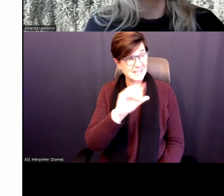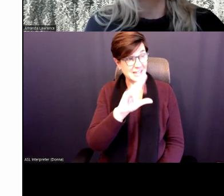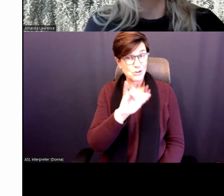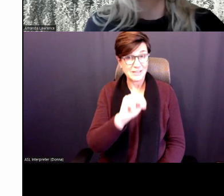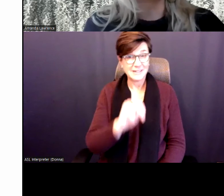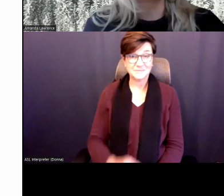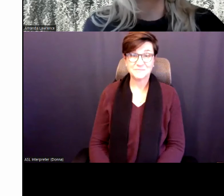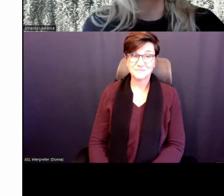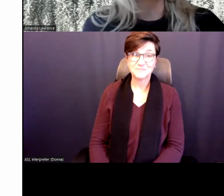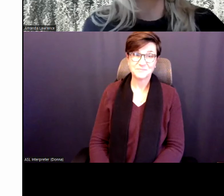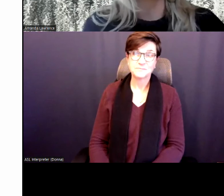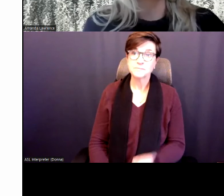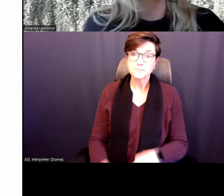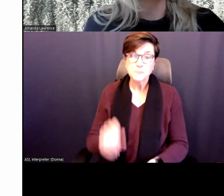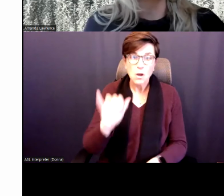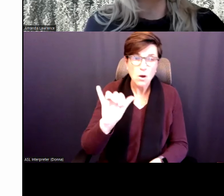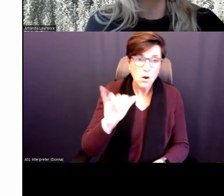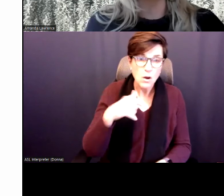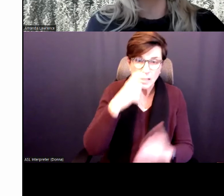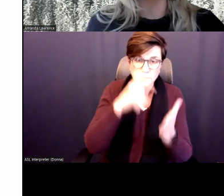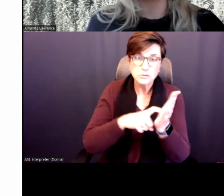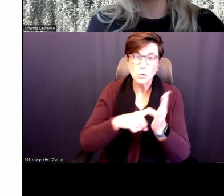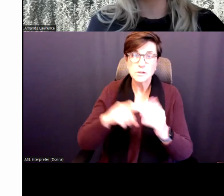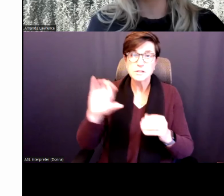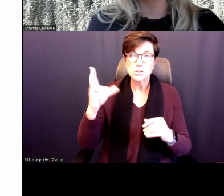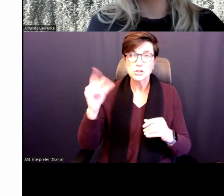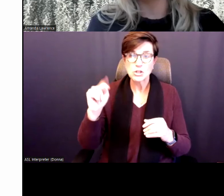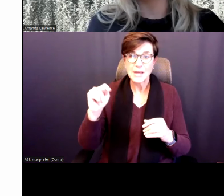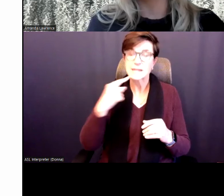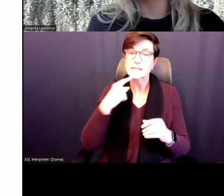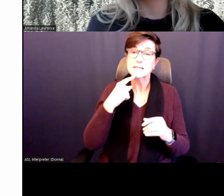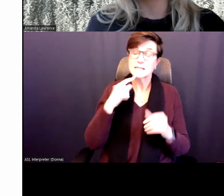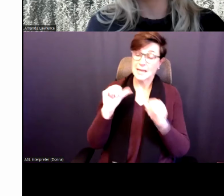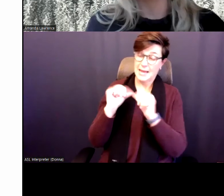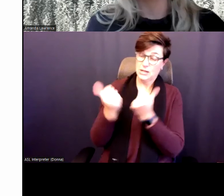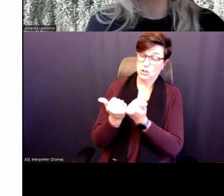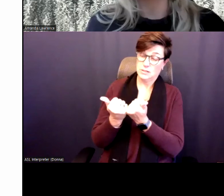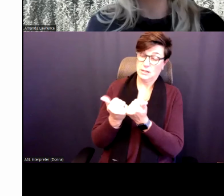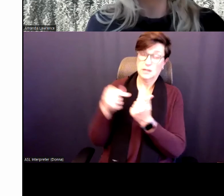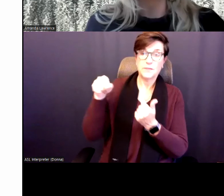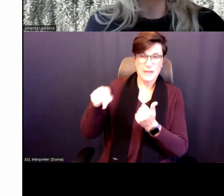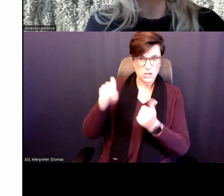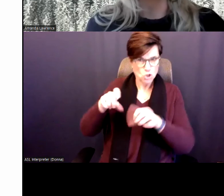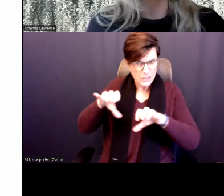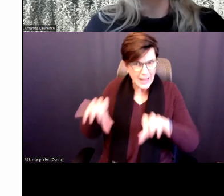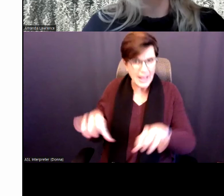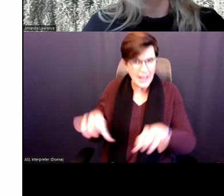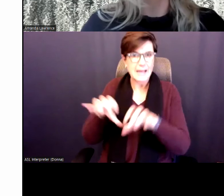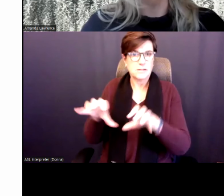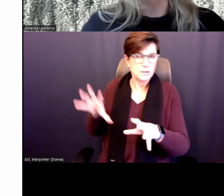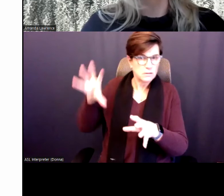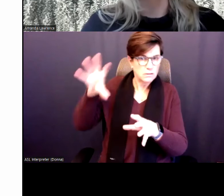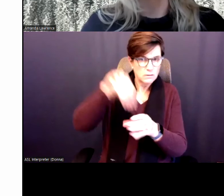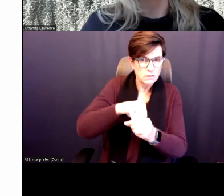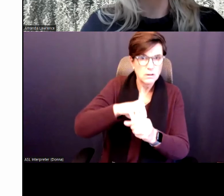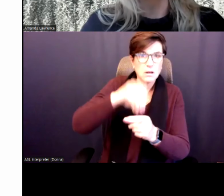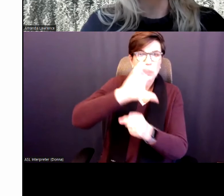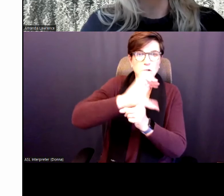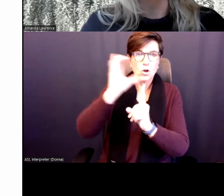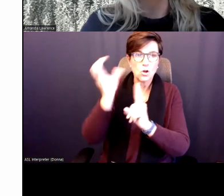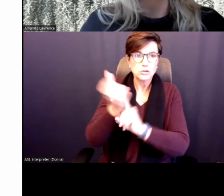See, we have in the chat recommendations. Agency should be actively engaged in cultural humility. Whoop, just